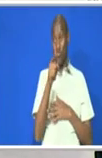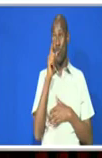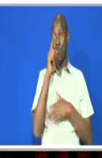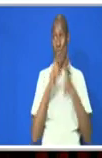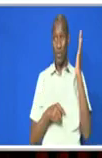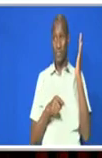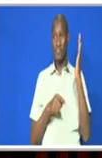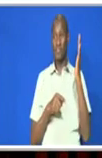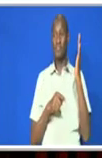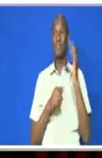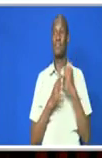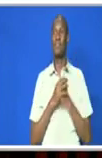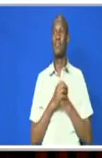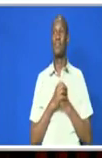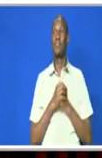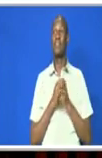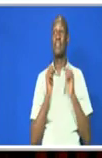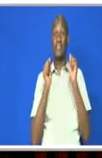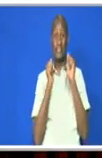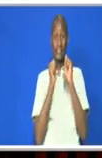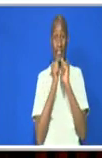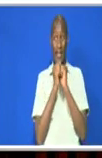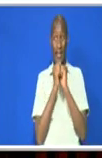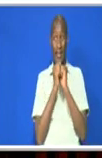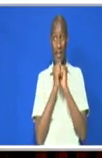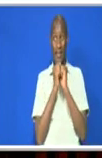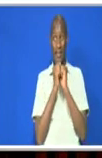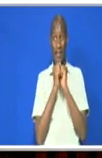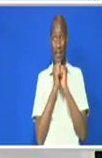What is 10